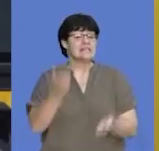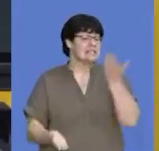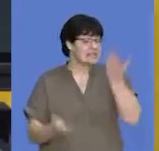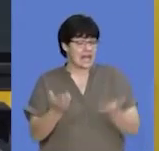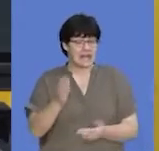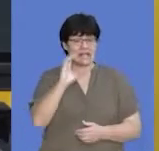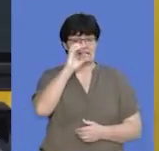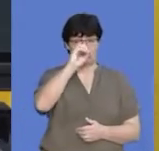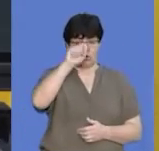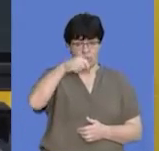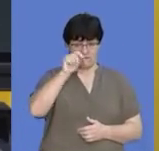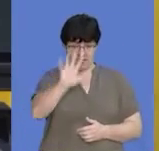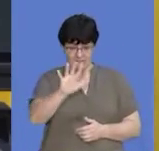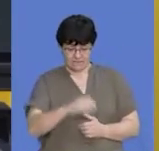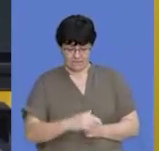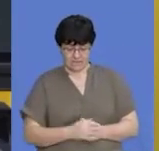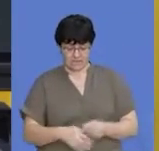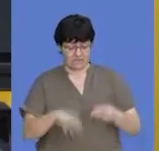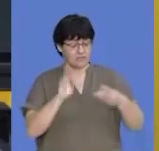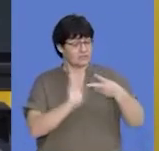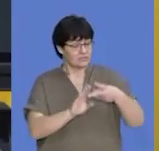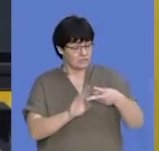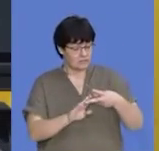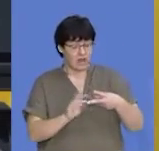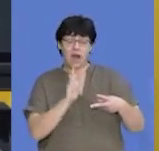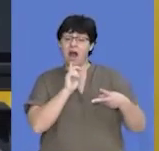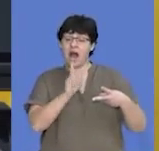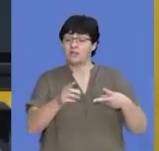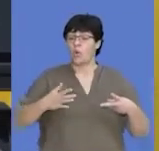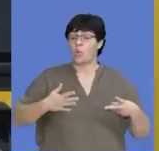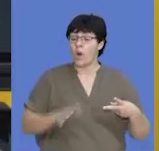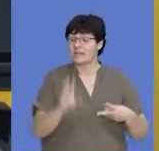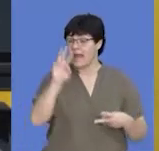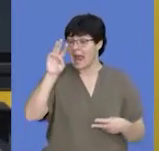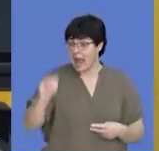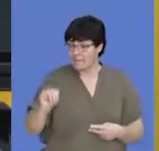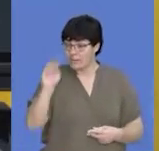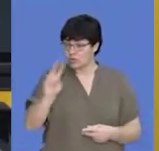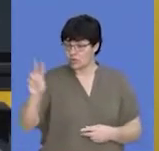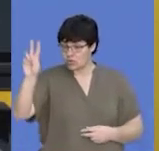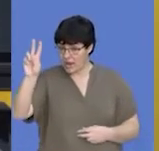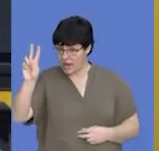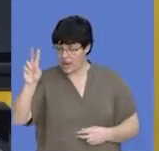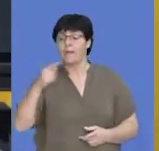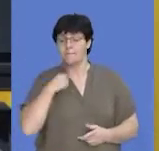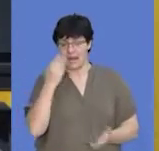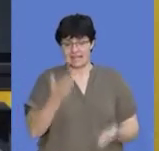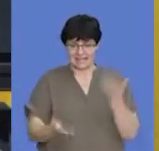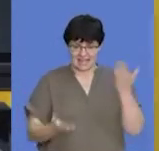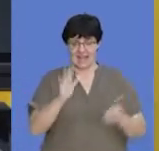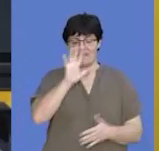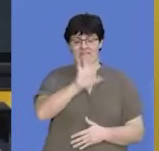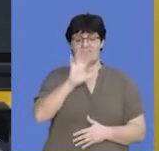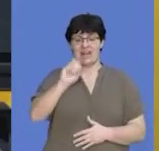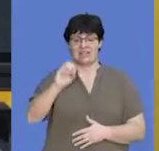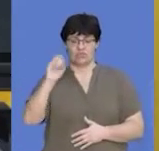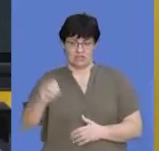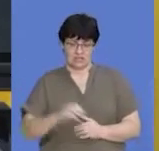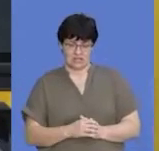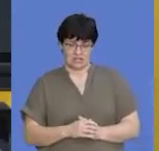is 0.5. If I want my answer in meters squared, my scale is